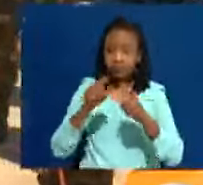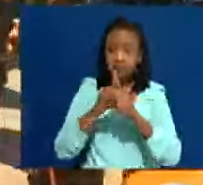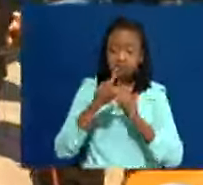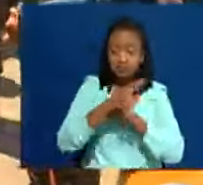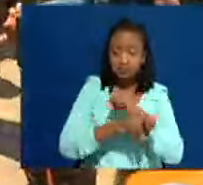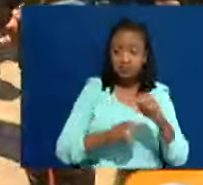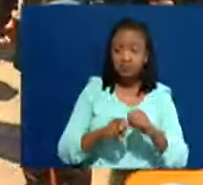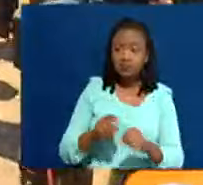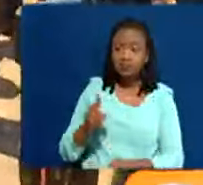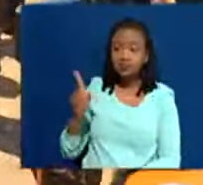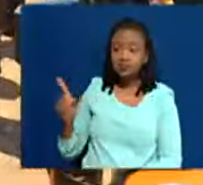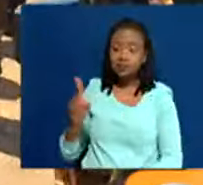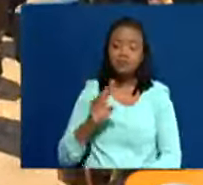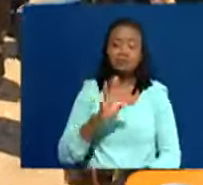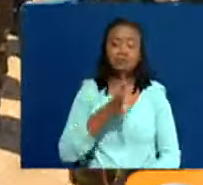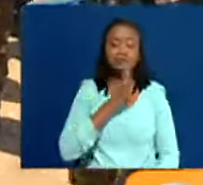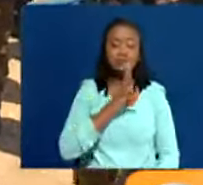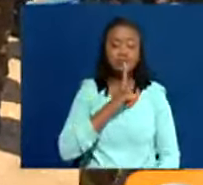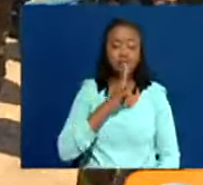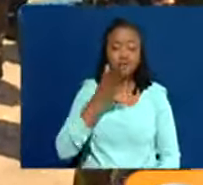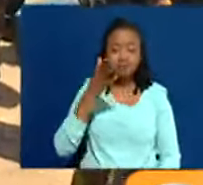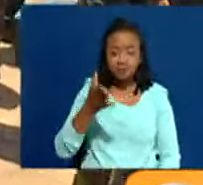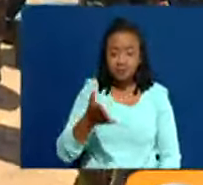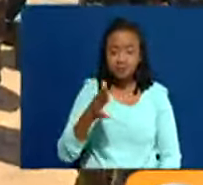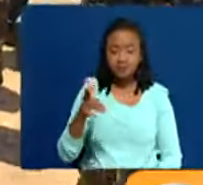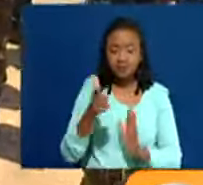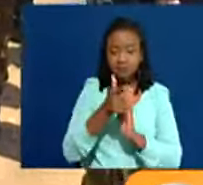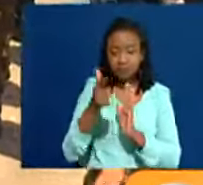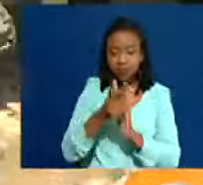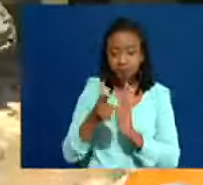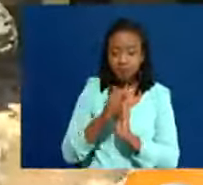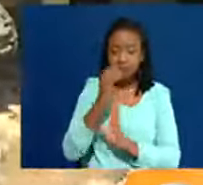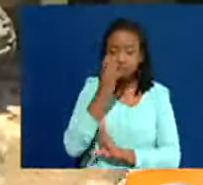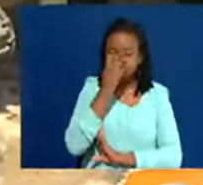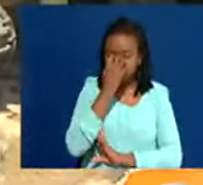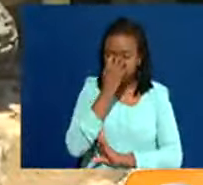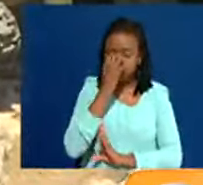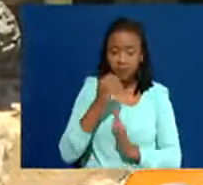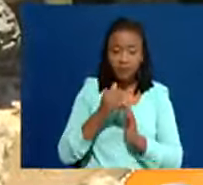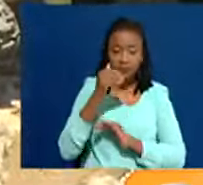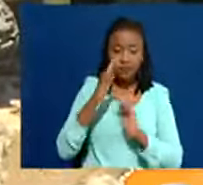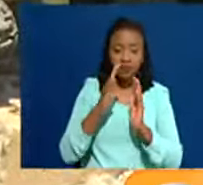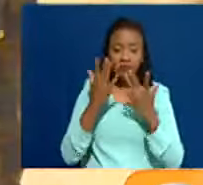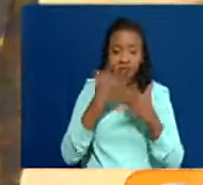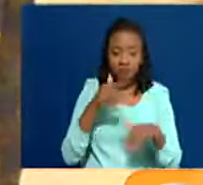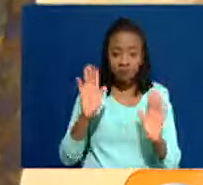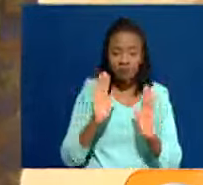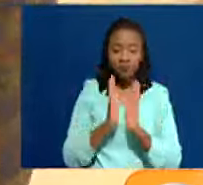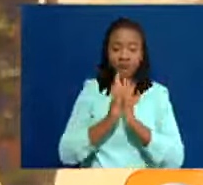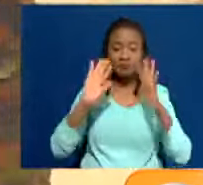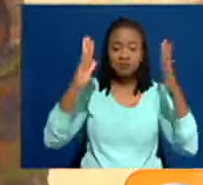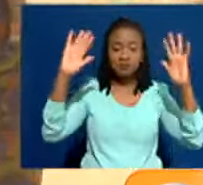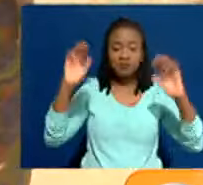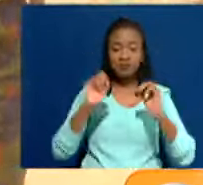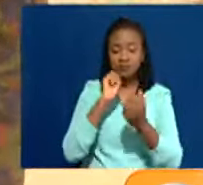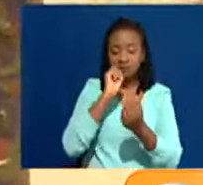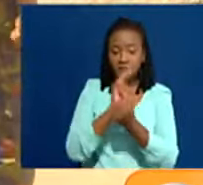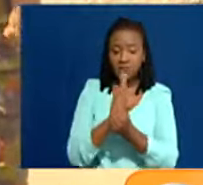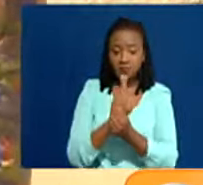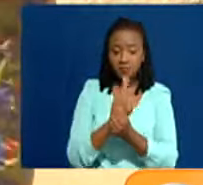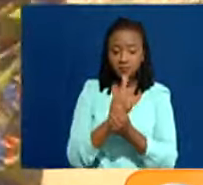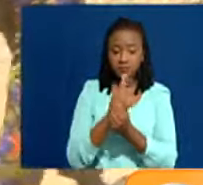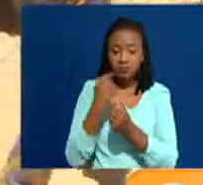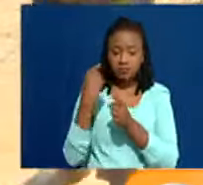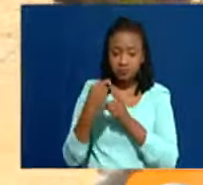While addressing the press after presiding over the celebrations to mark the 12th Kenya Defense Forces Day on Saturday,